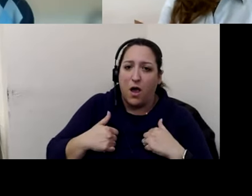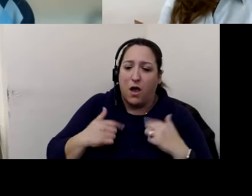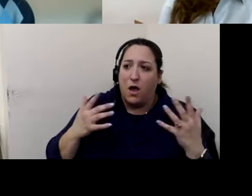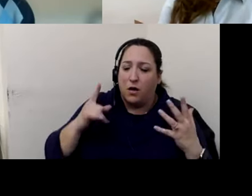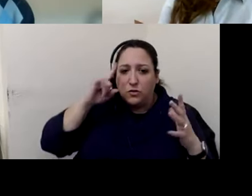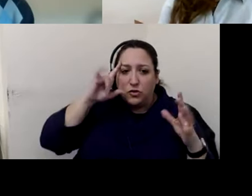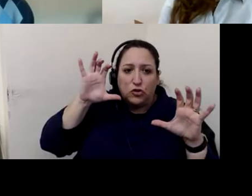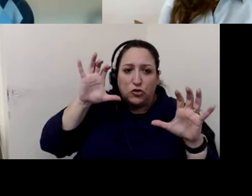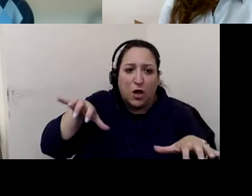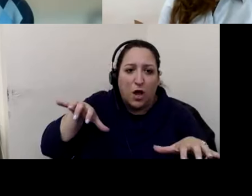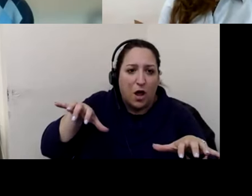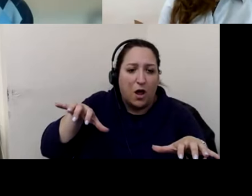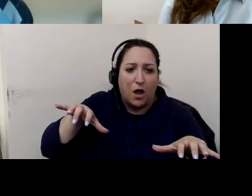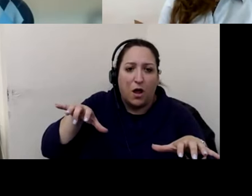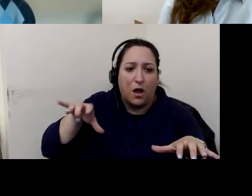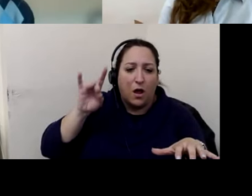shocked,